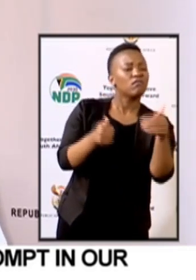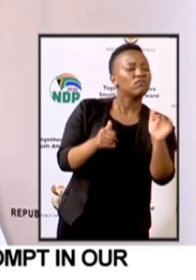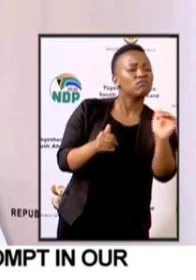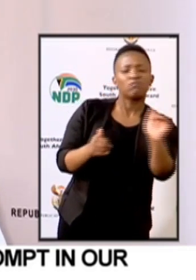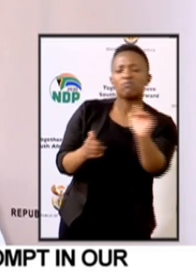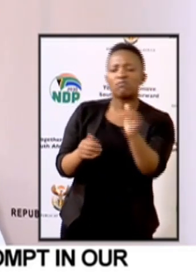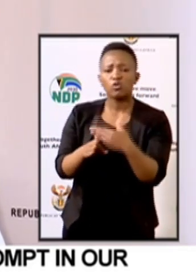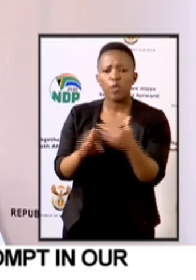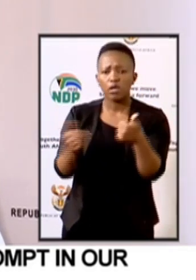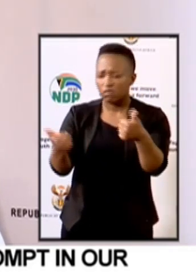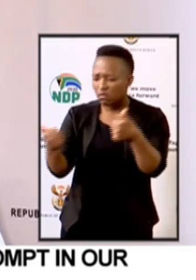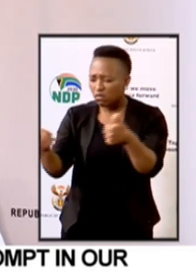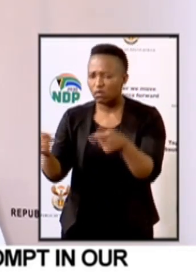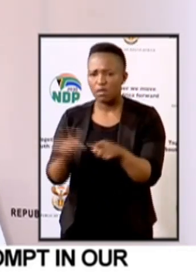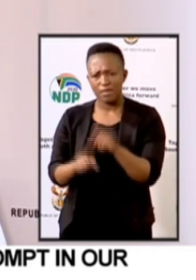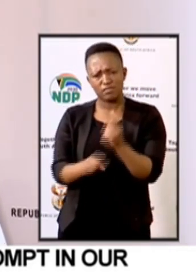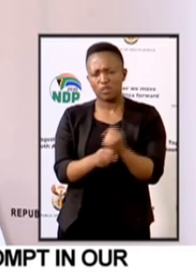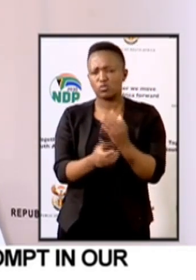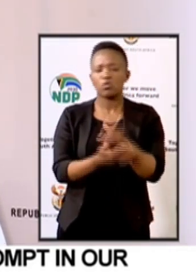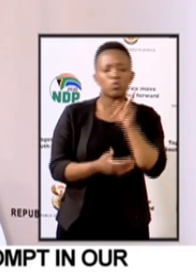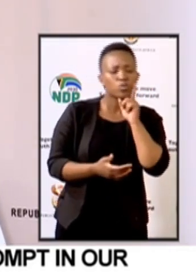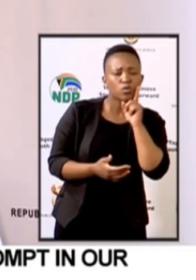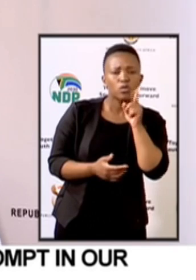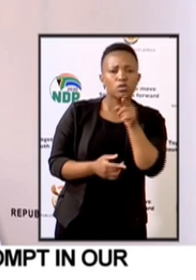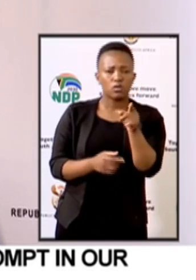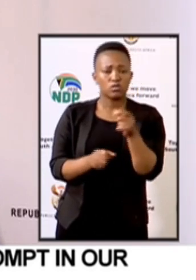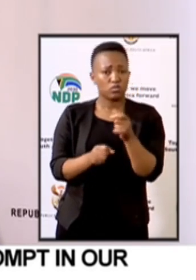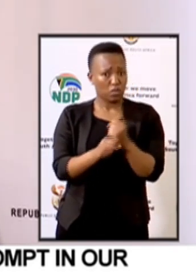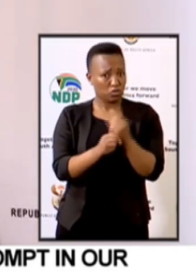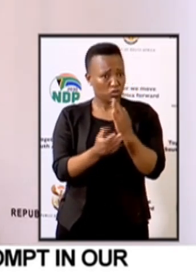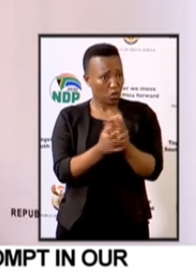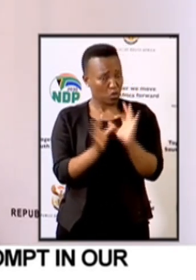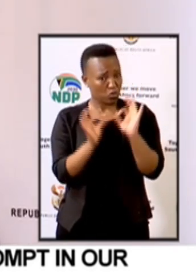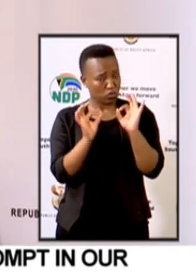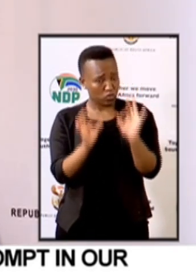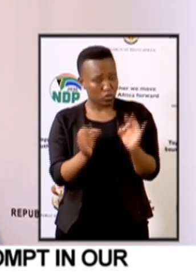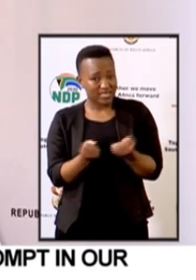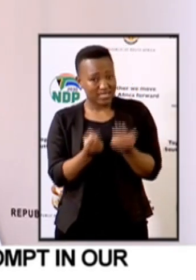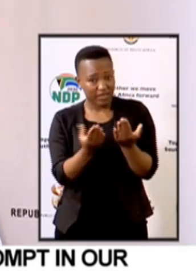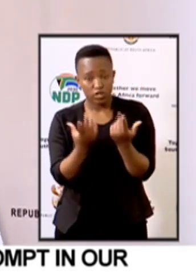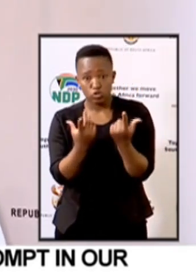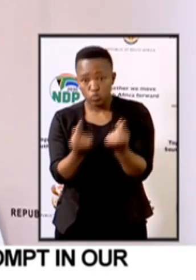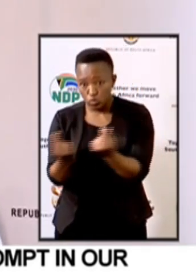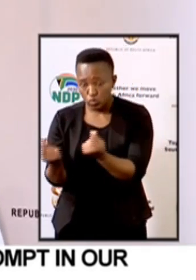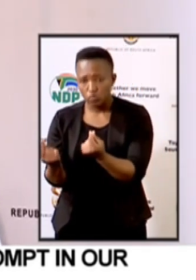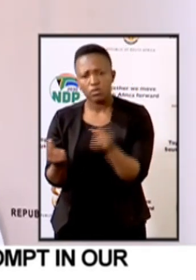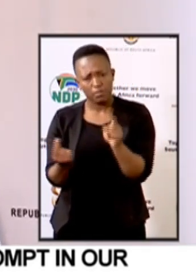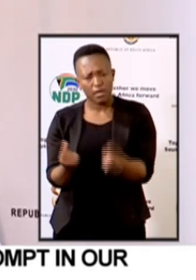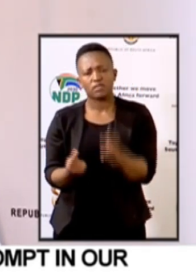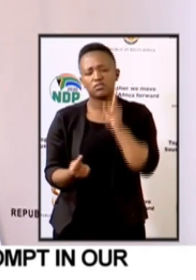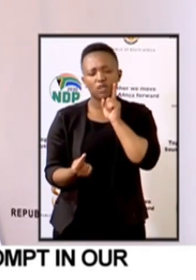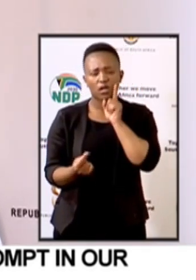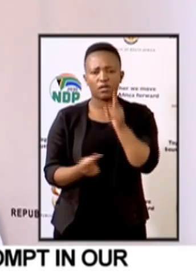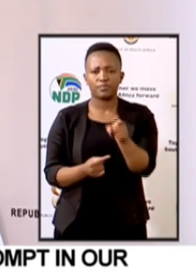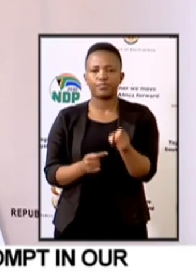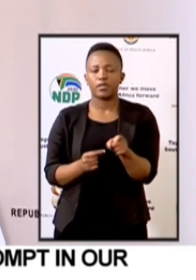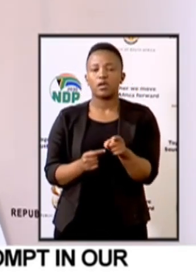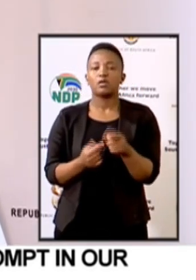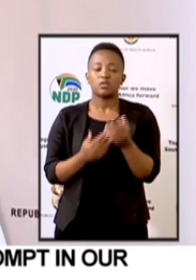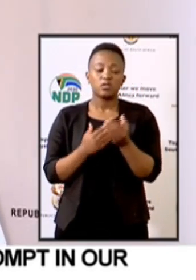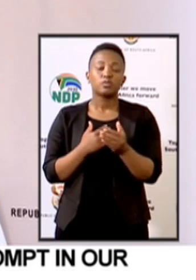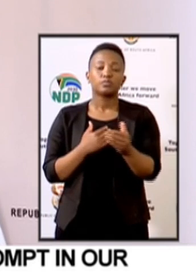without knowing whether they are rendering any service in whatever way. So it's a mutual